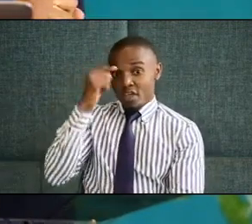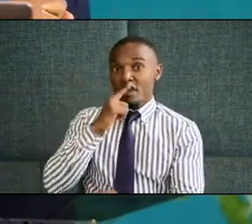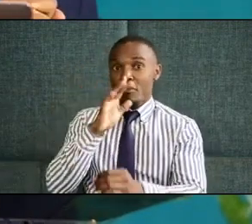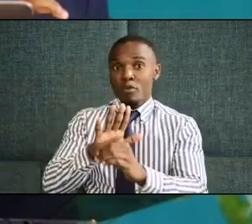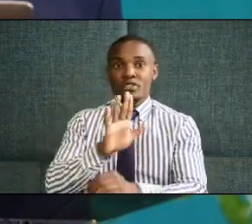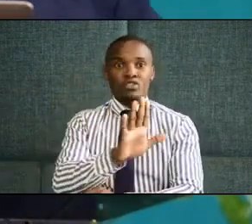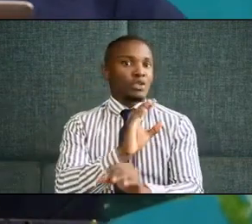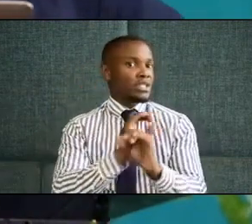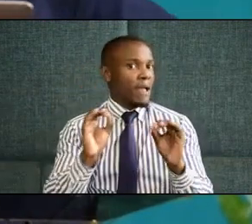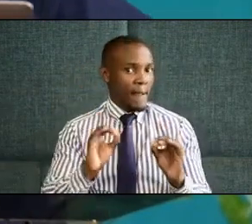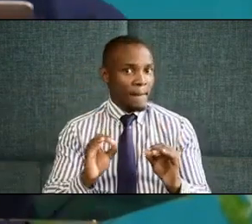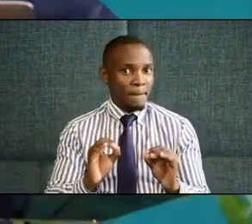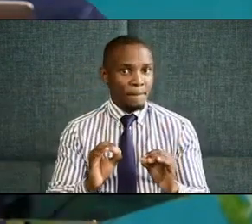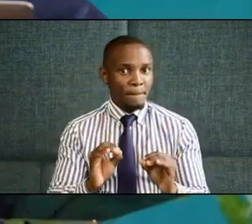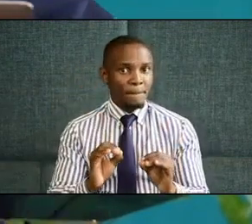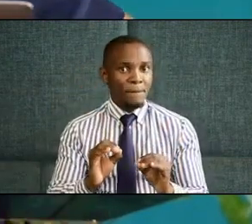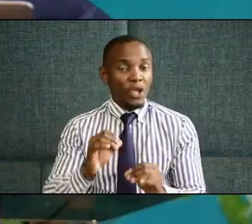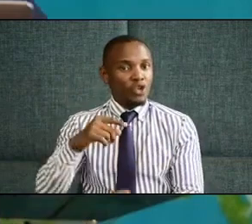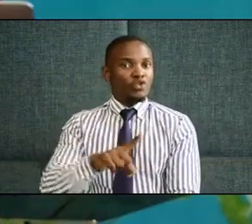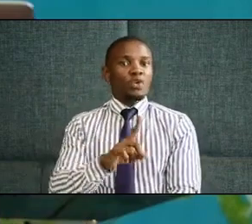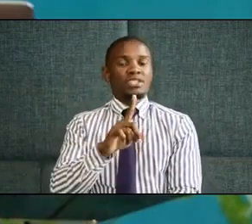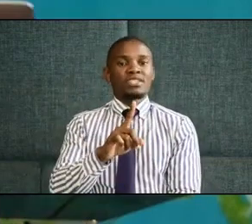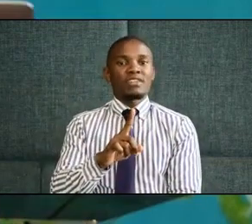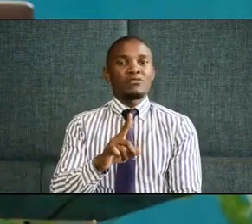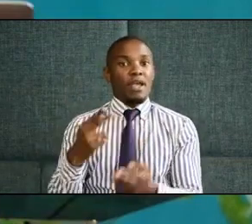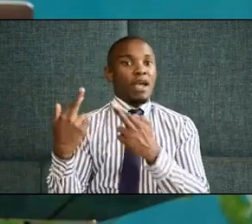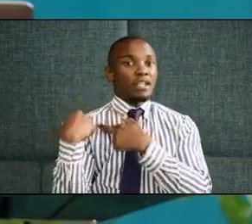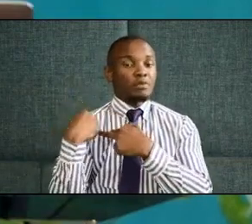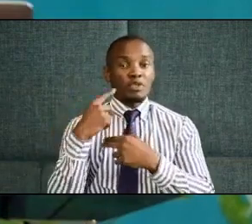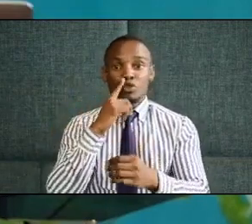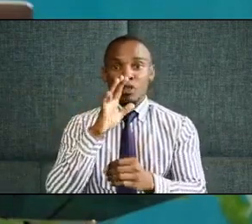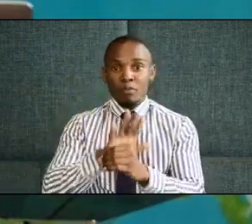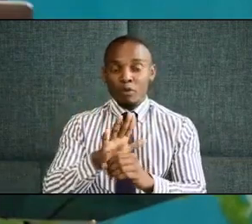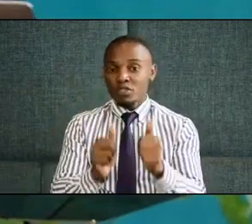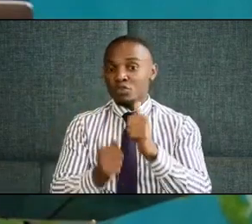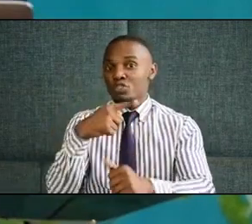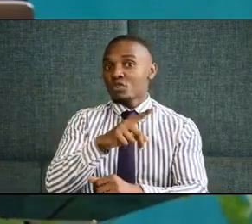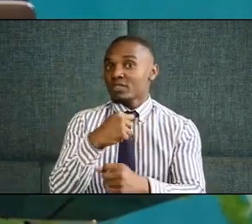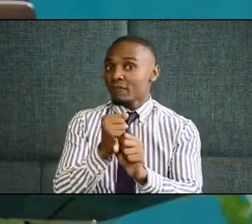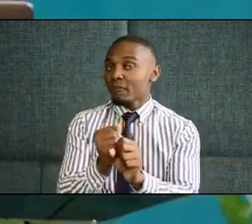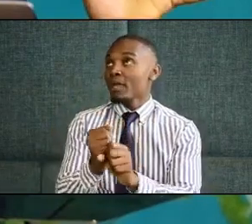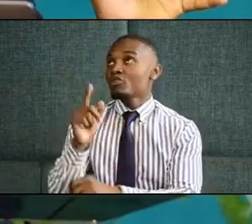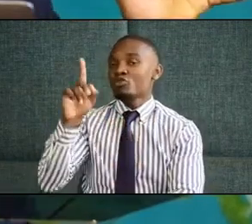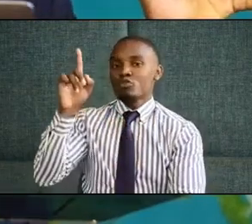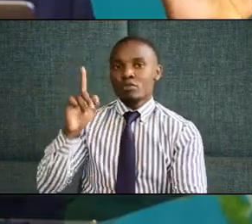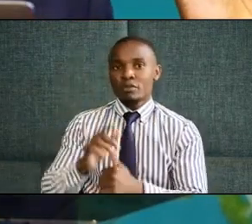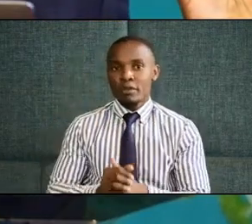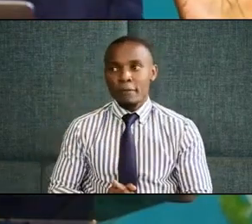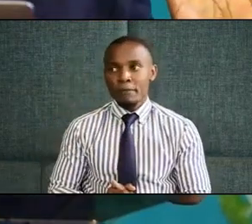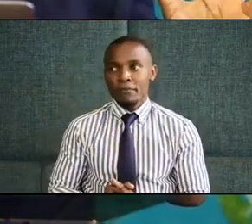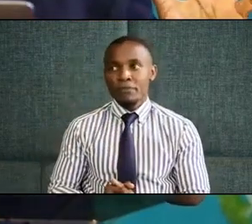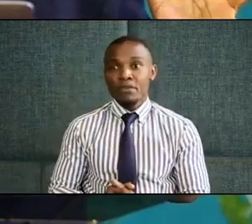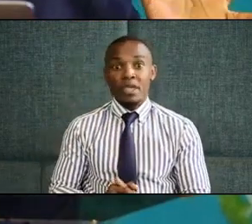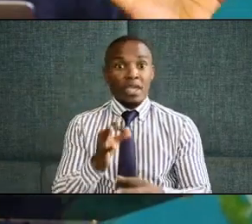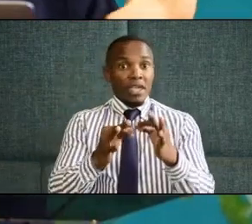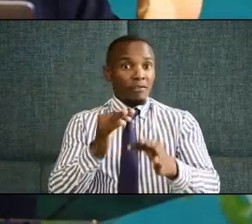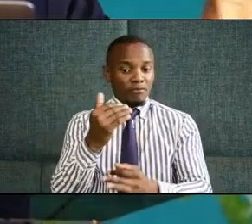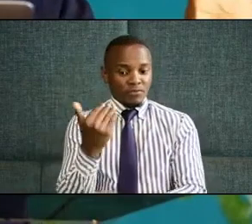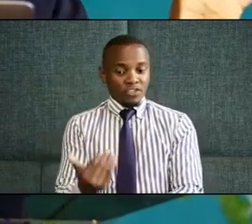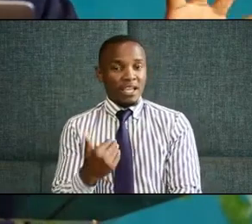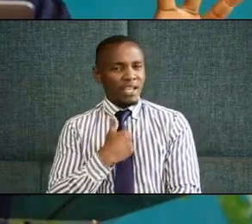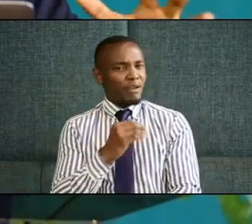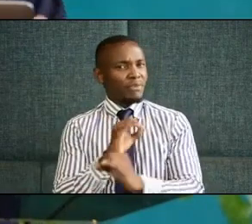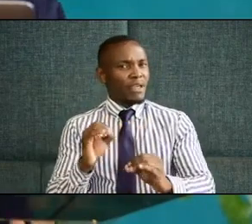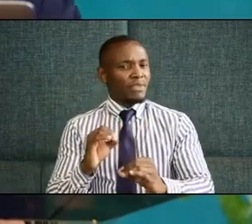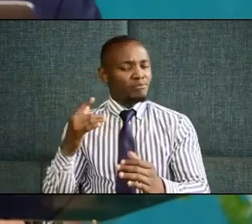made. I hold you accountable to the promises you have made to me. Someone without a child. And